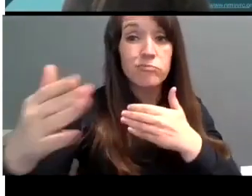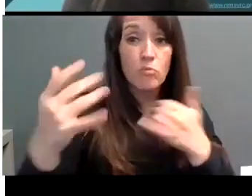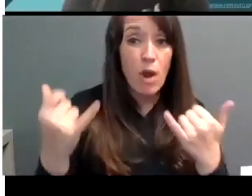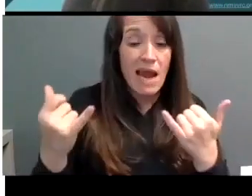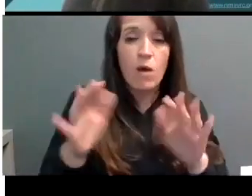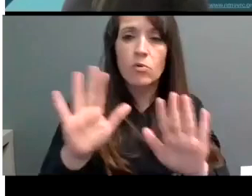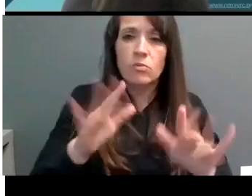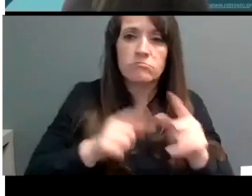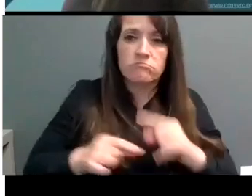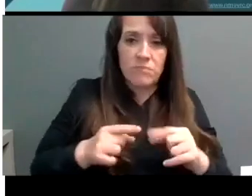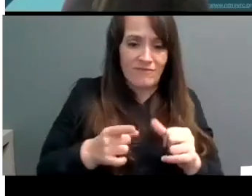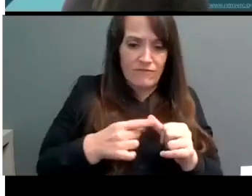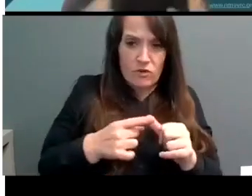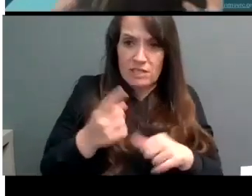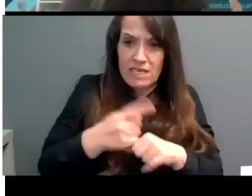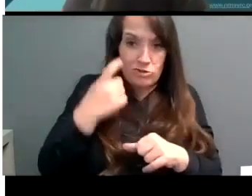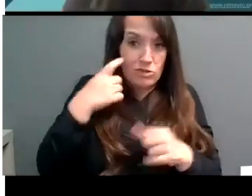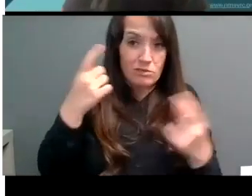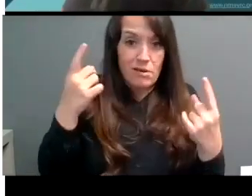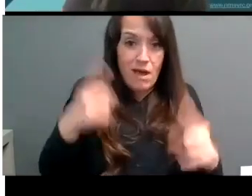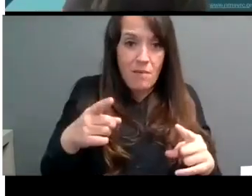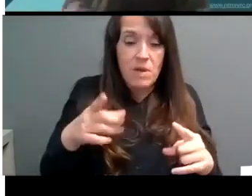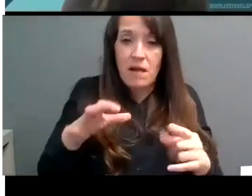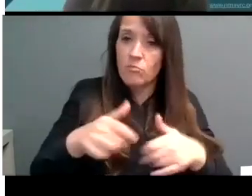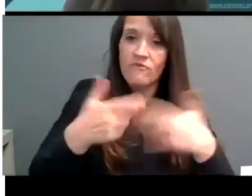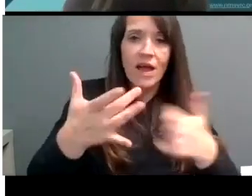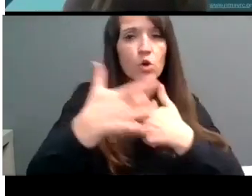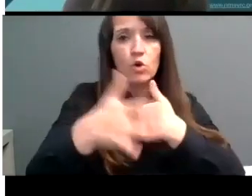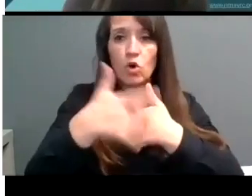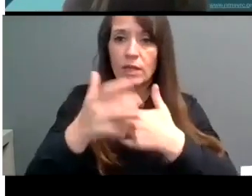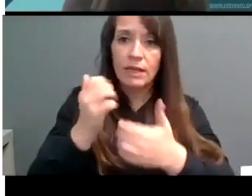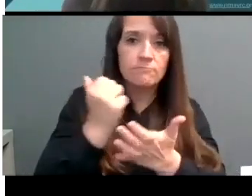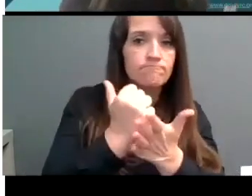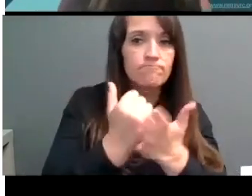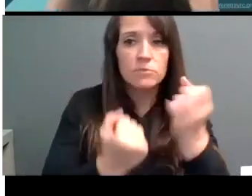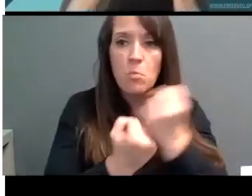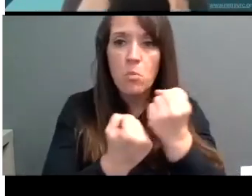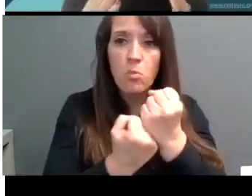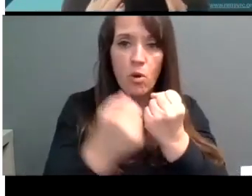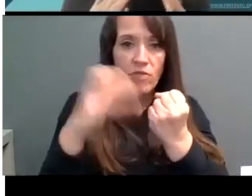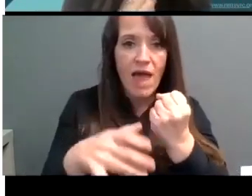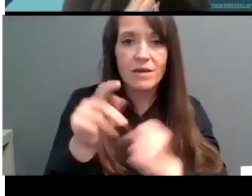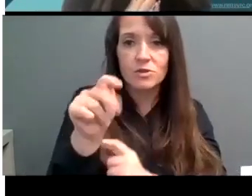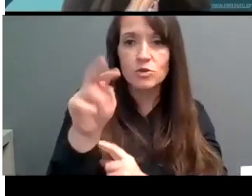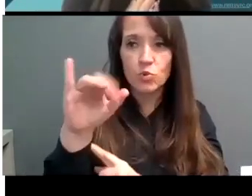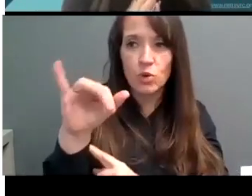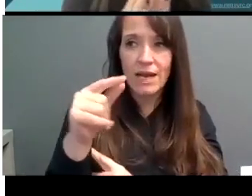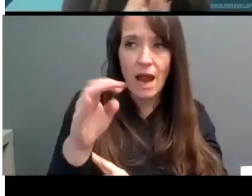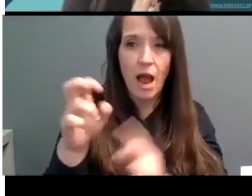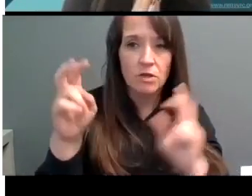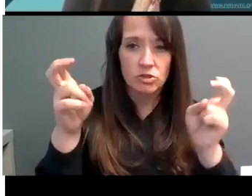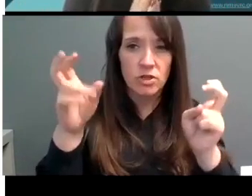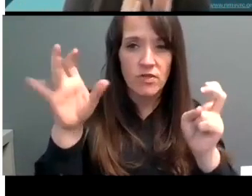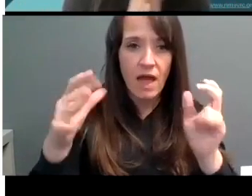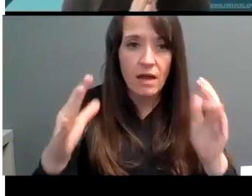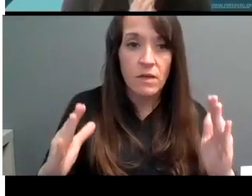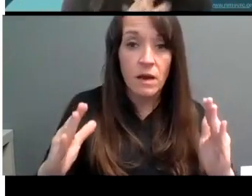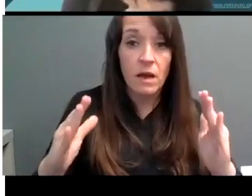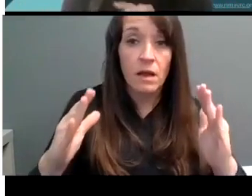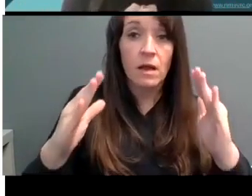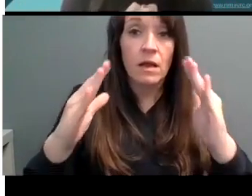need to do is provide these early interventions to everyone and triage needs. Once you go up the triangle a little bit, that's where we